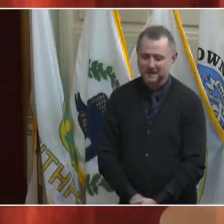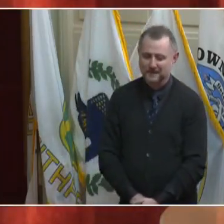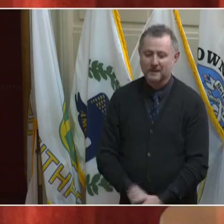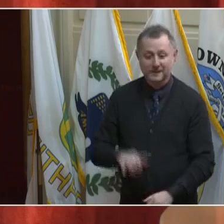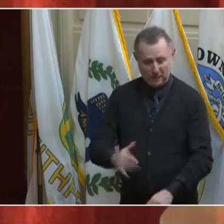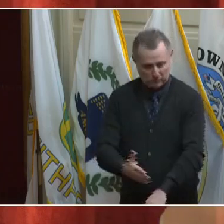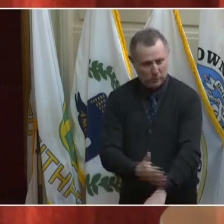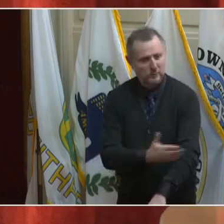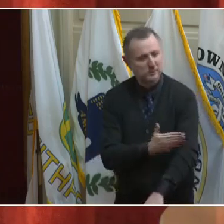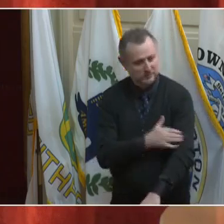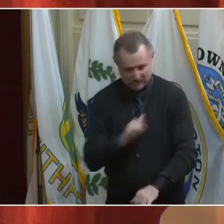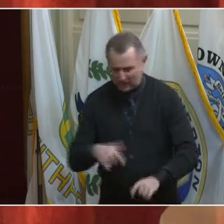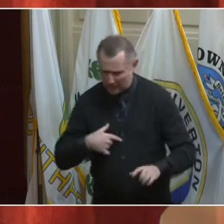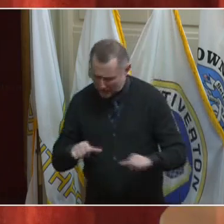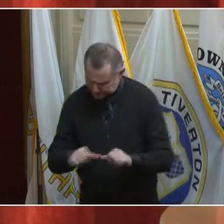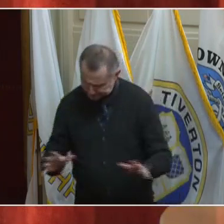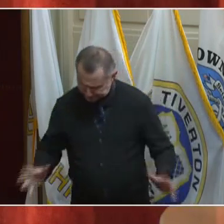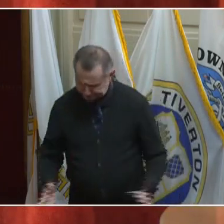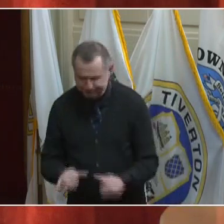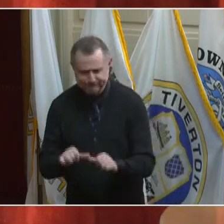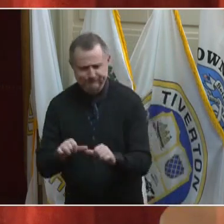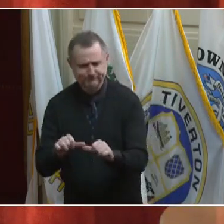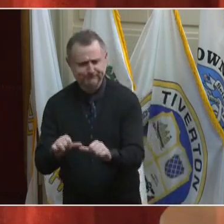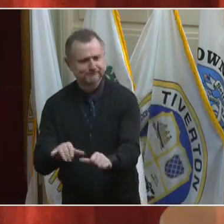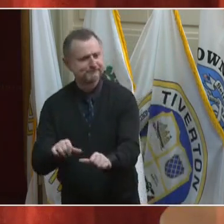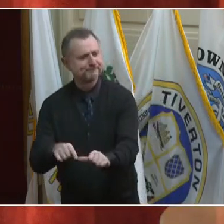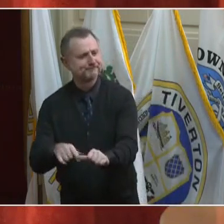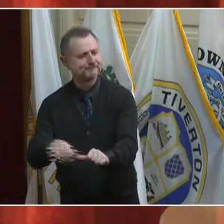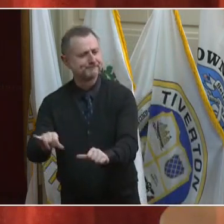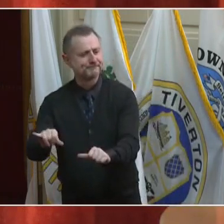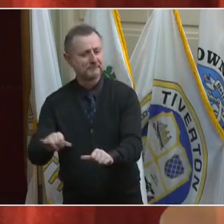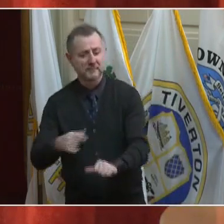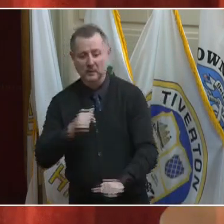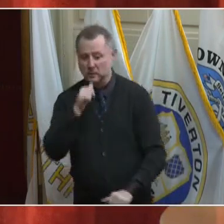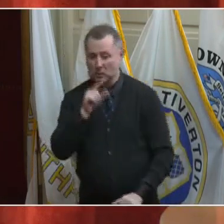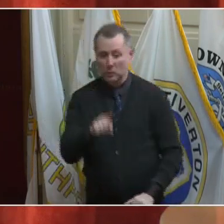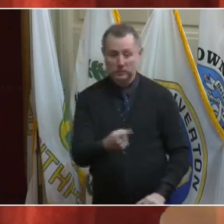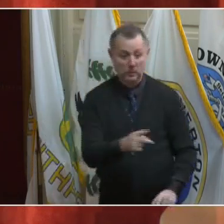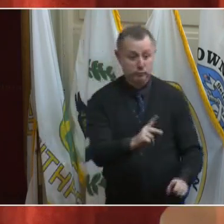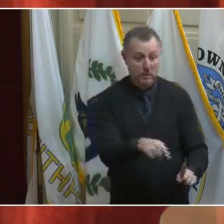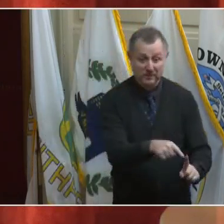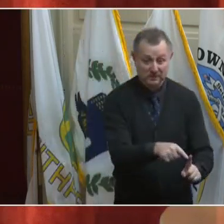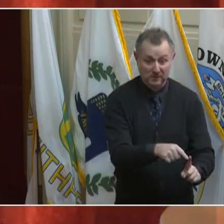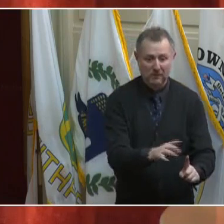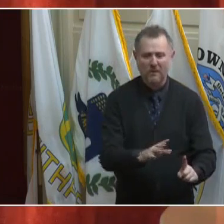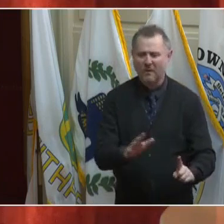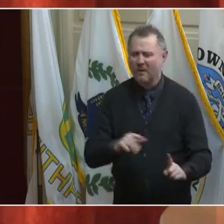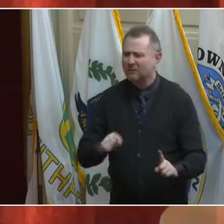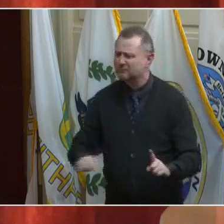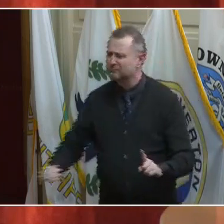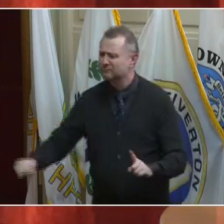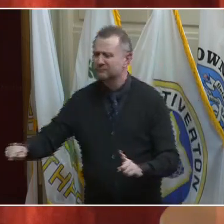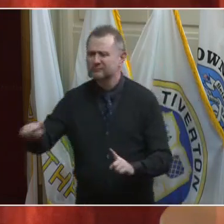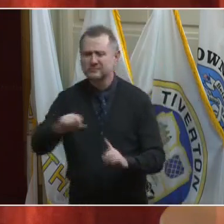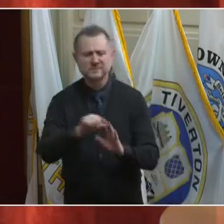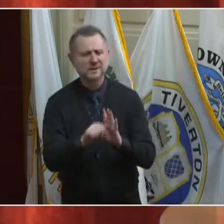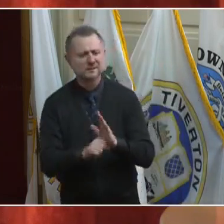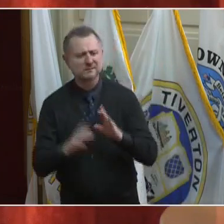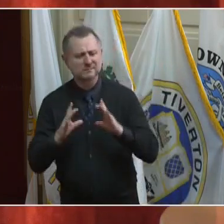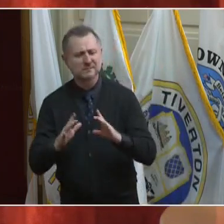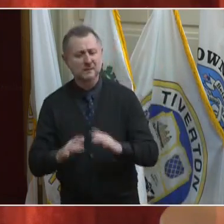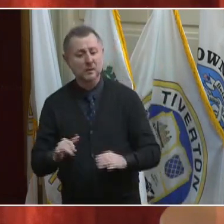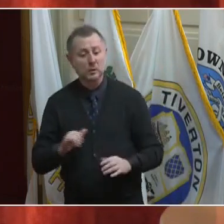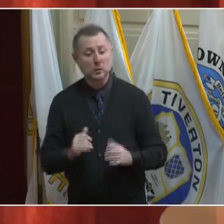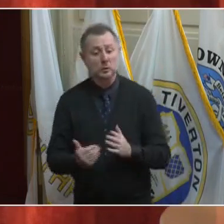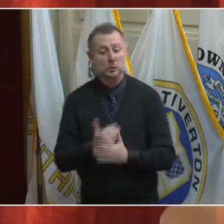course. And this isn't just happening in Providence. Statewide, 22 major new school